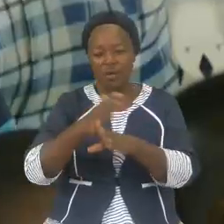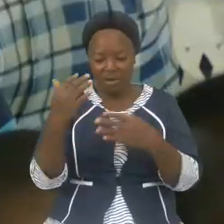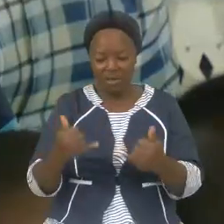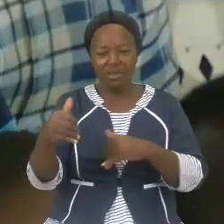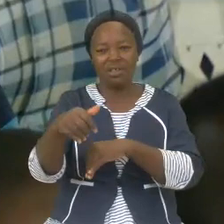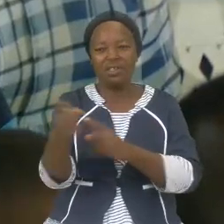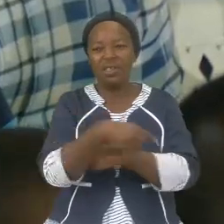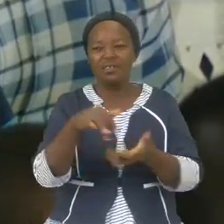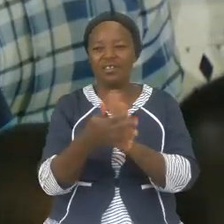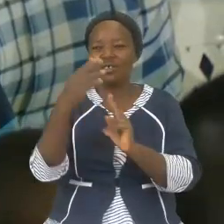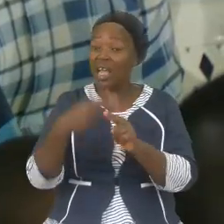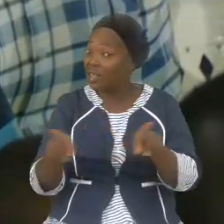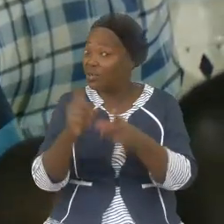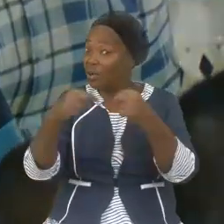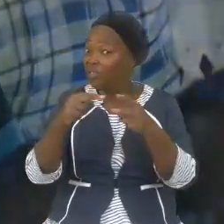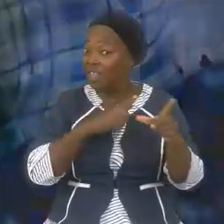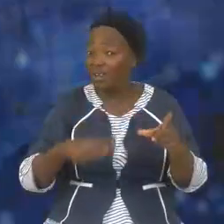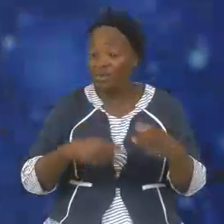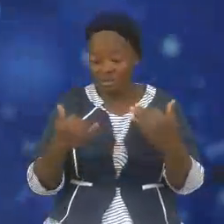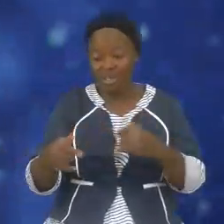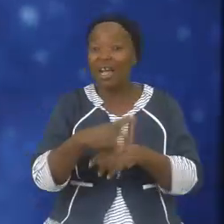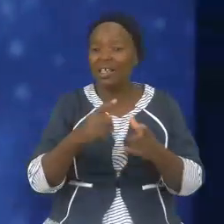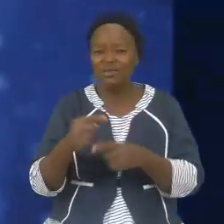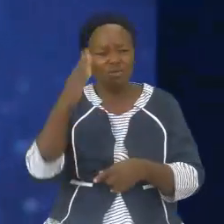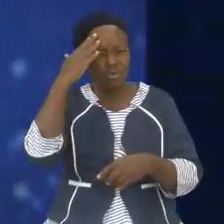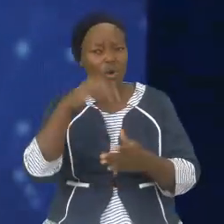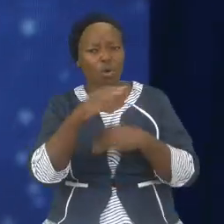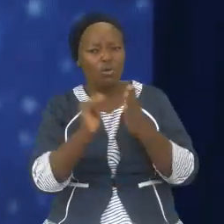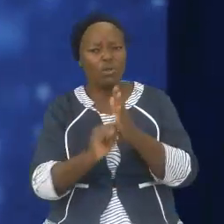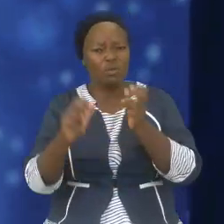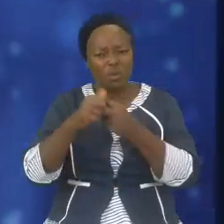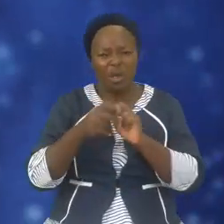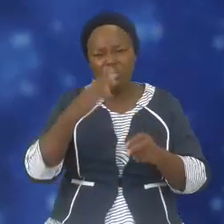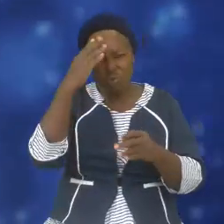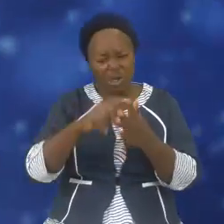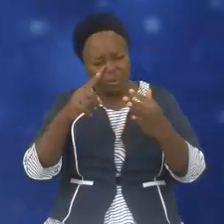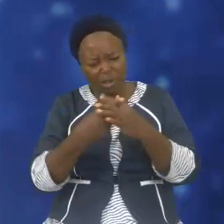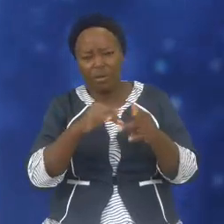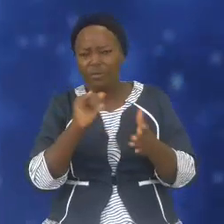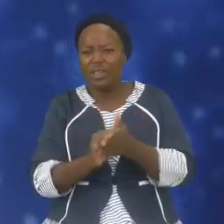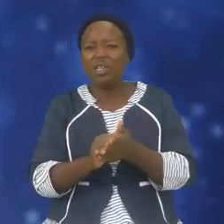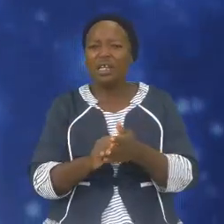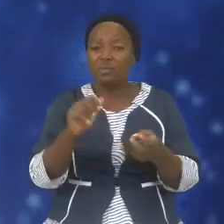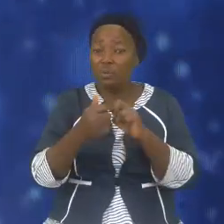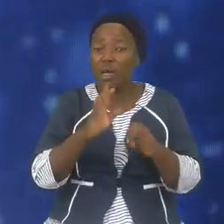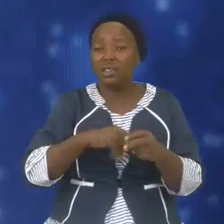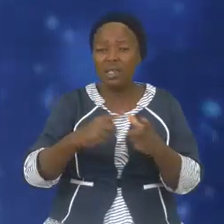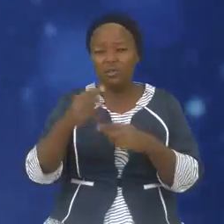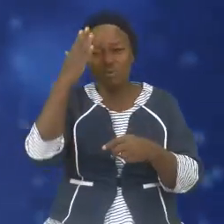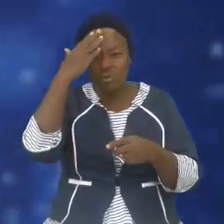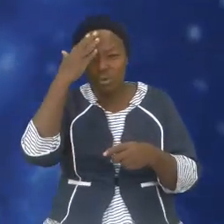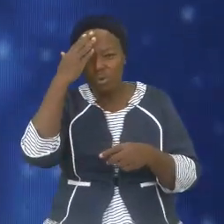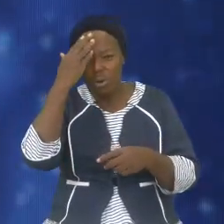come to the Lord and say, I realize the problem, I realize the source, I realize the ground, I realize